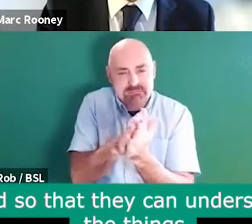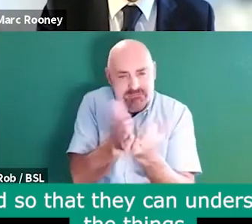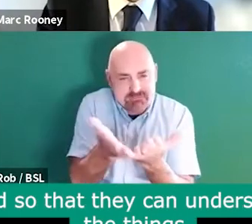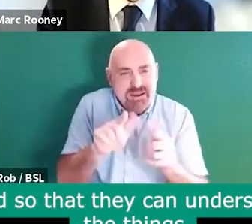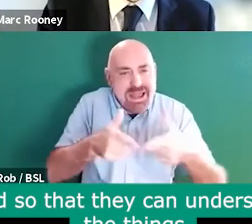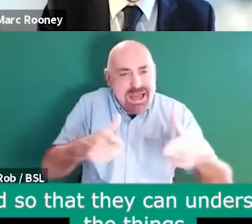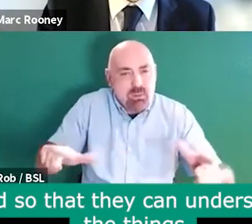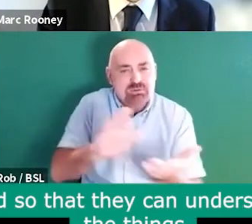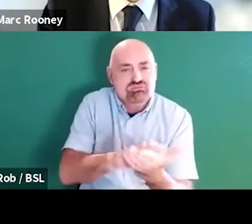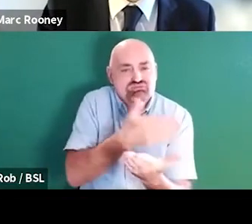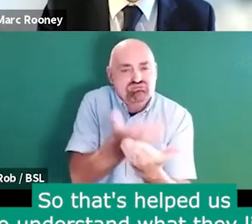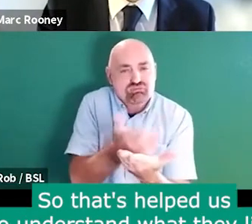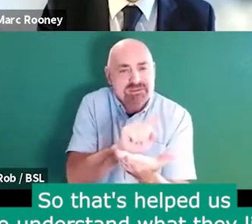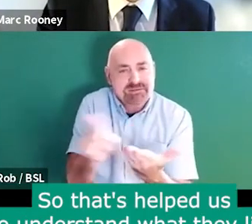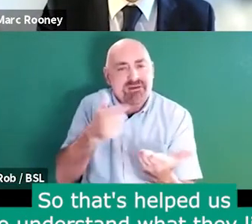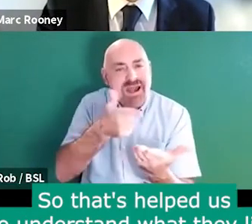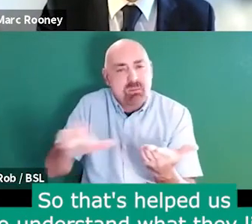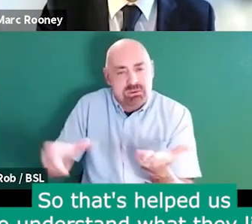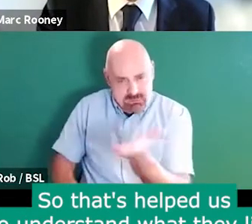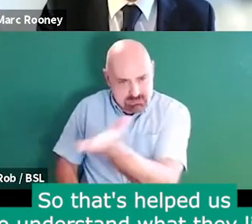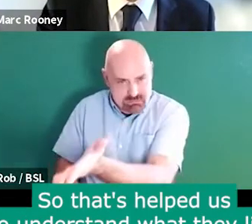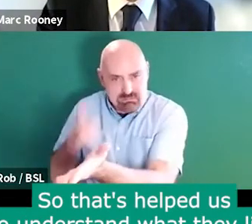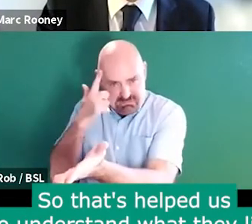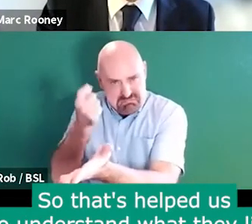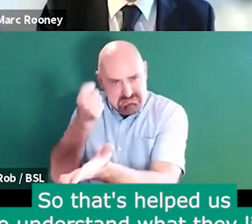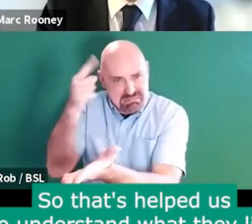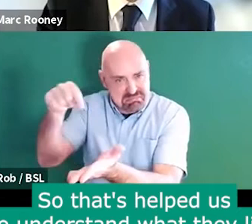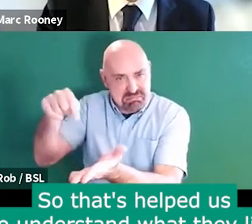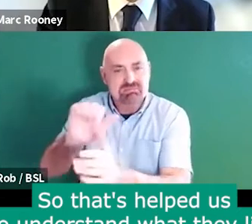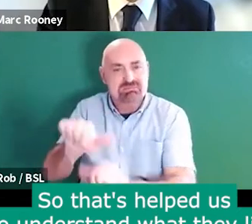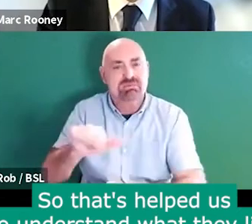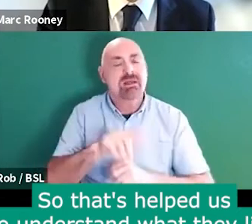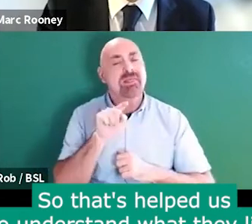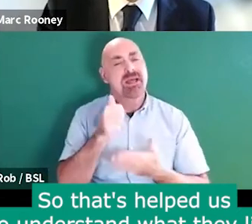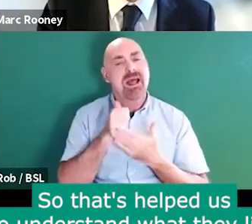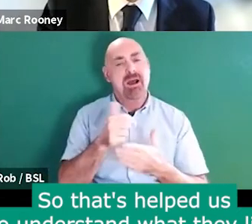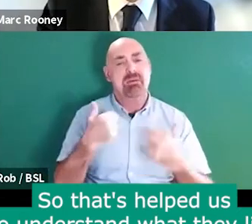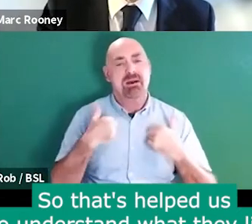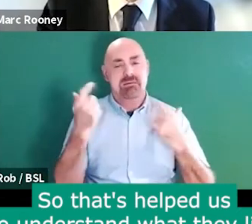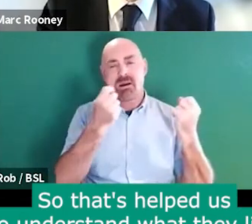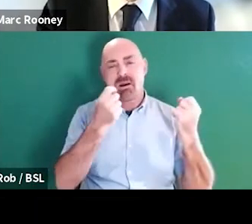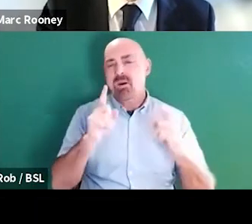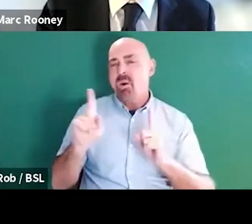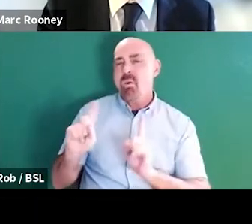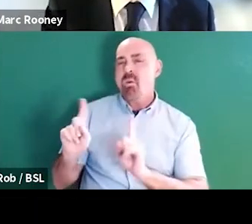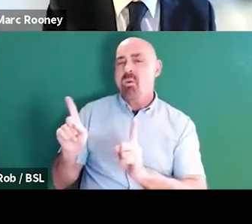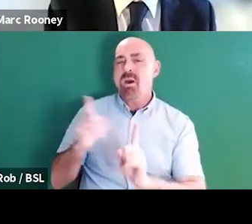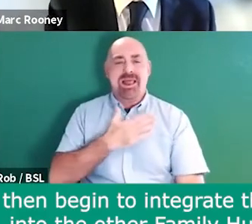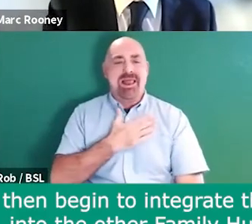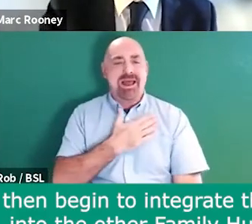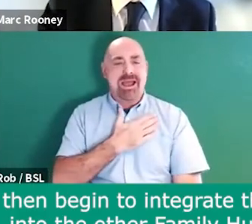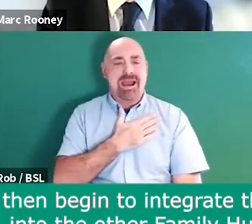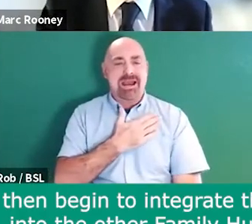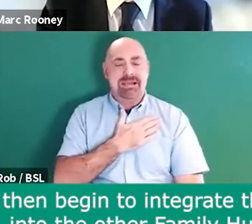so that they can understand the things. So that's helped us to understand what they like,